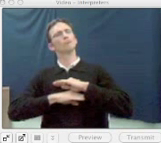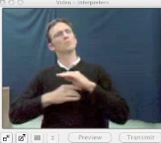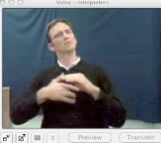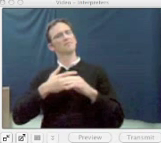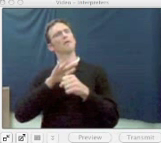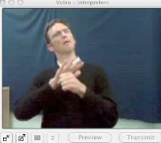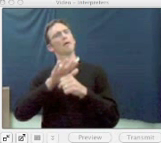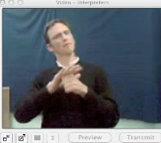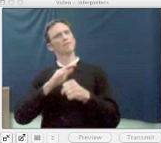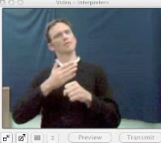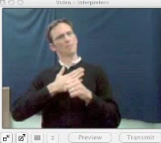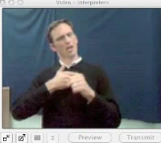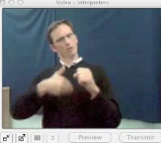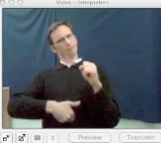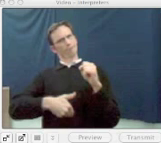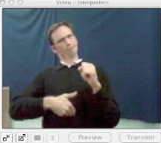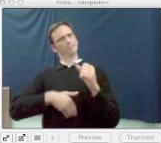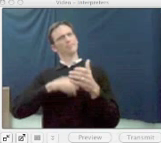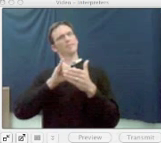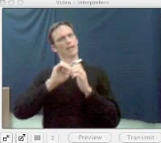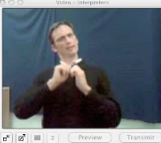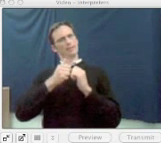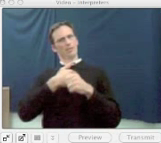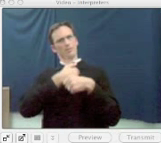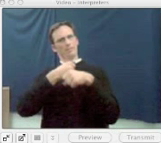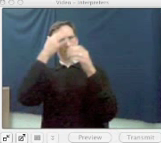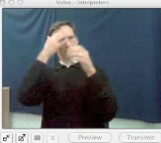intuition as our main way of making decisions.